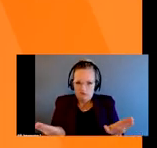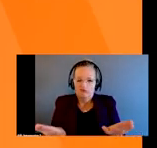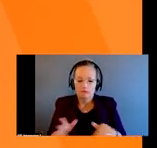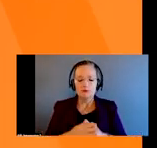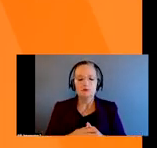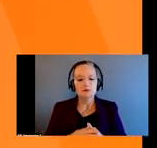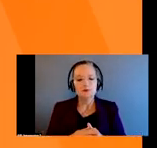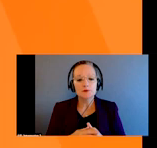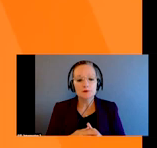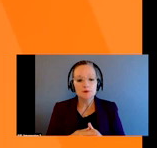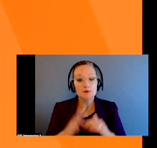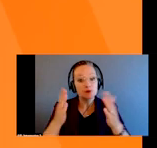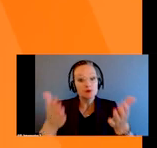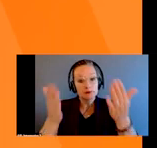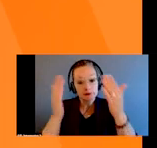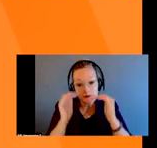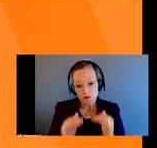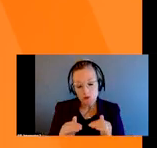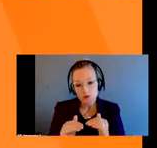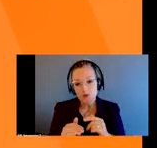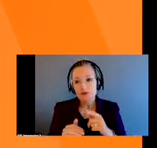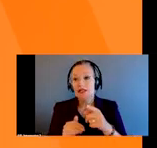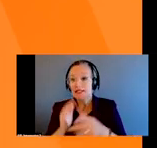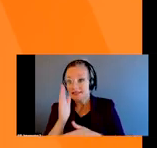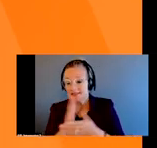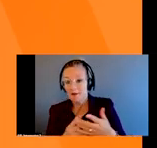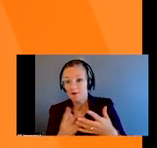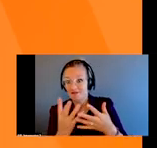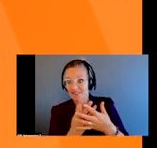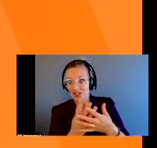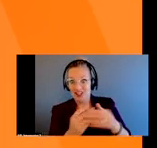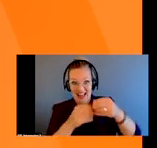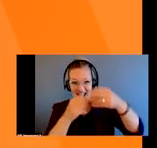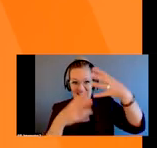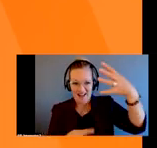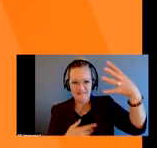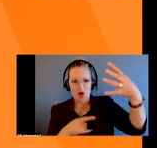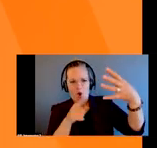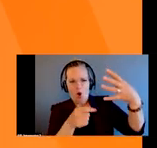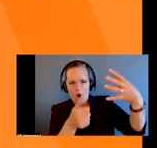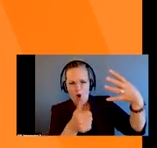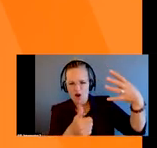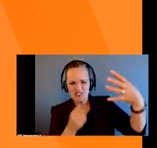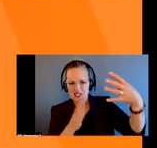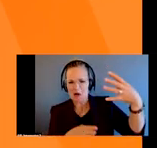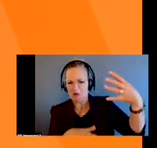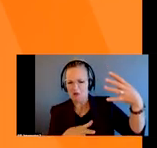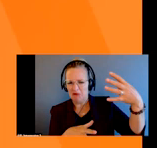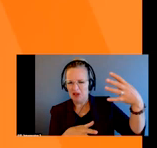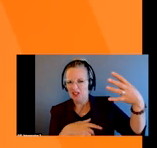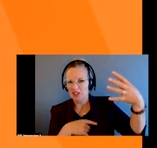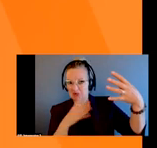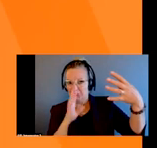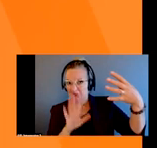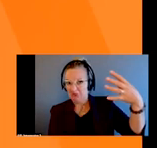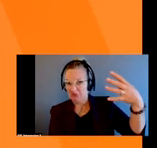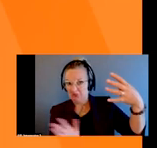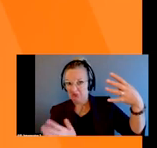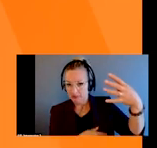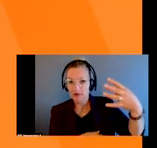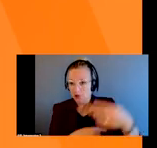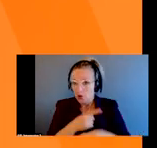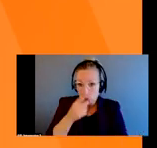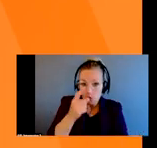was, so you filter out some and connect more with others that are better fit. Correct. You do that. Absolutely. And again, if